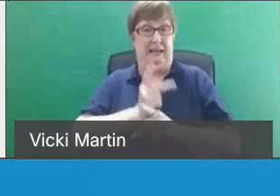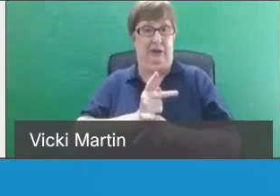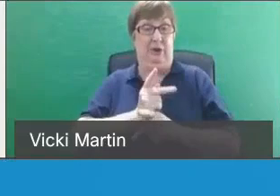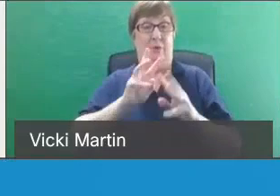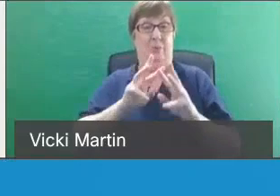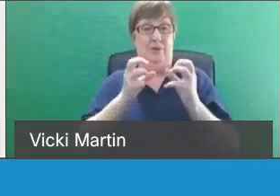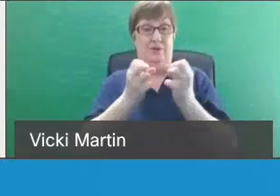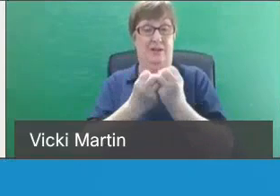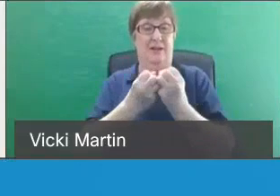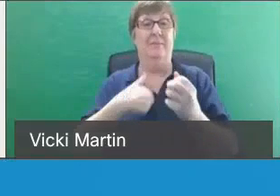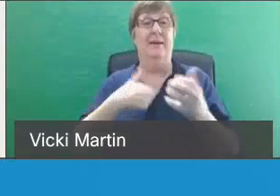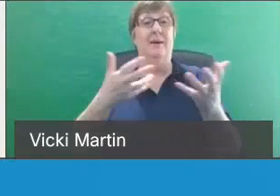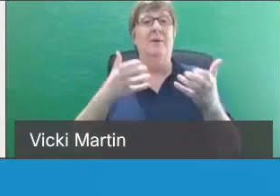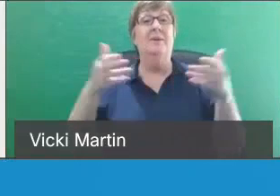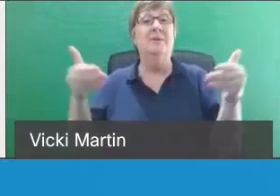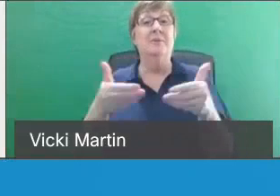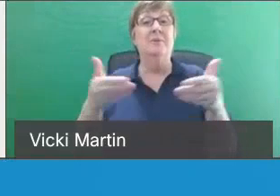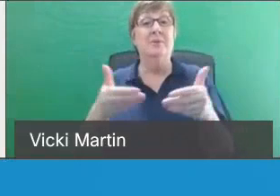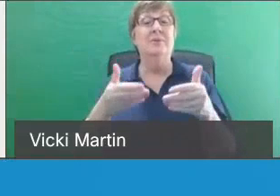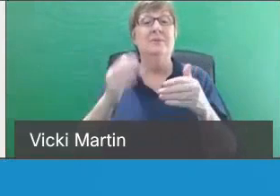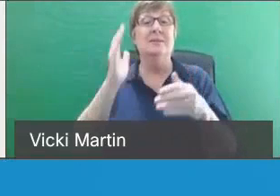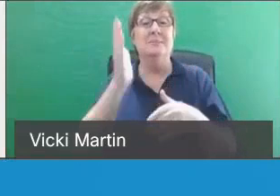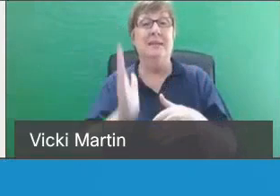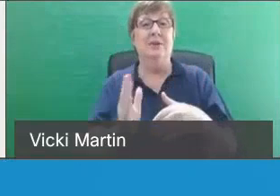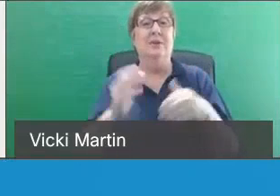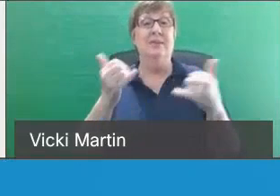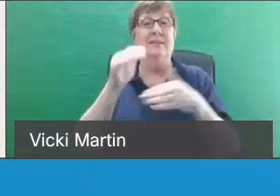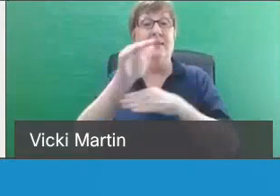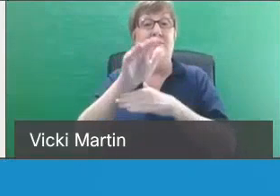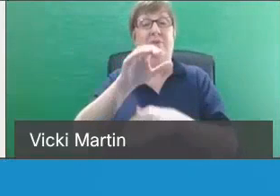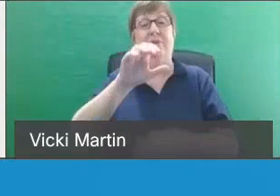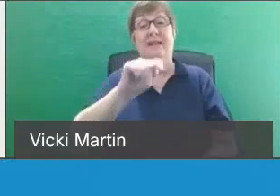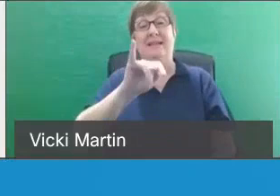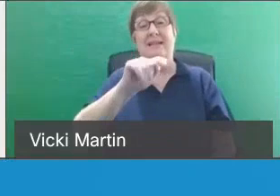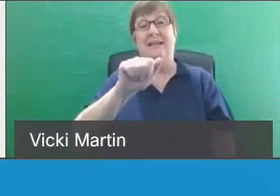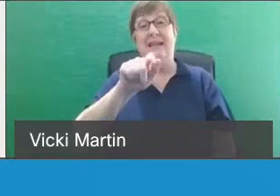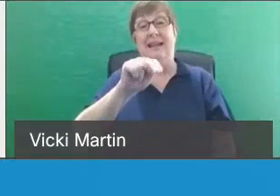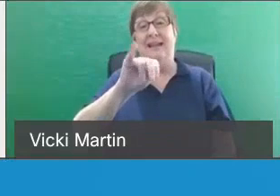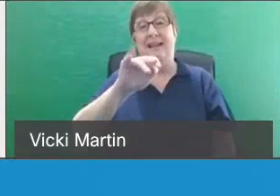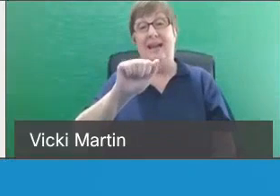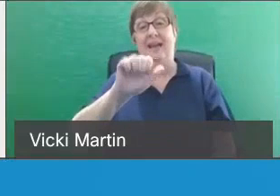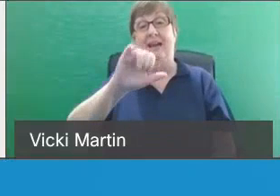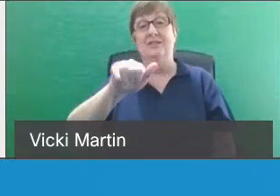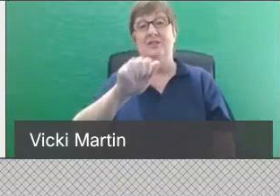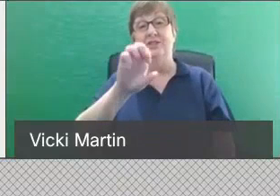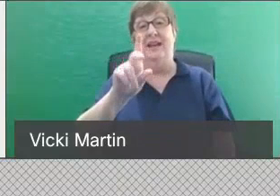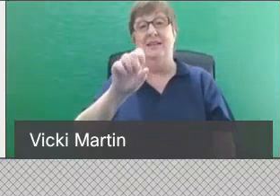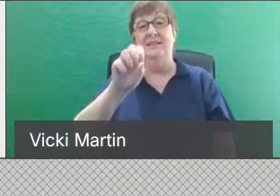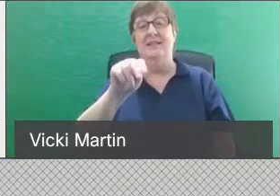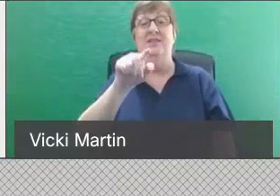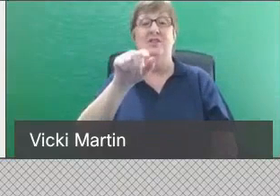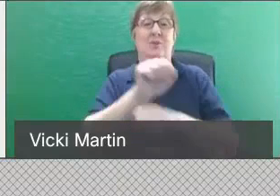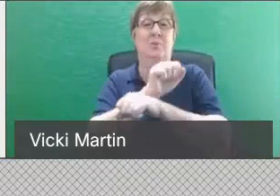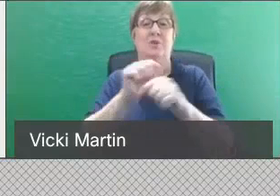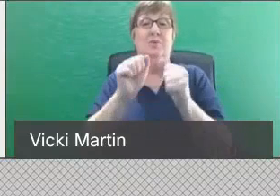this afternoon, Titania Jackson. She works with CIS Communities and Schools, and she is very qualified to talk